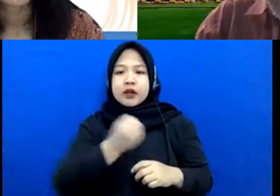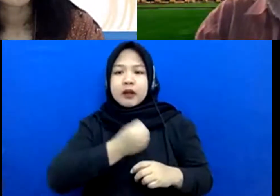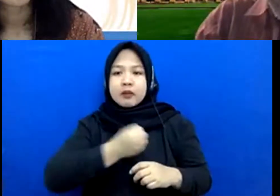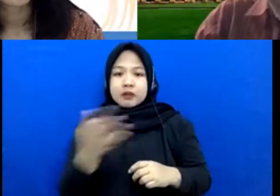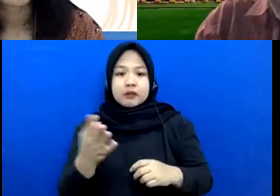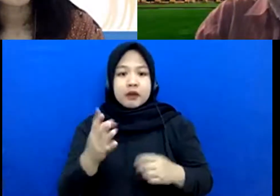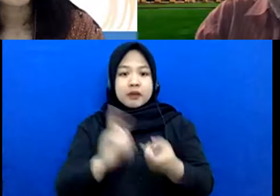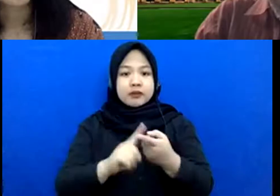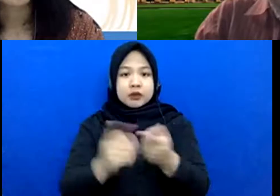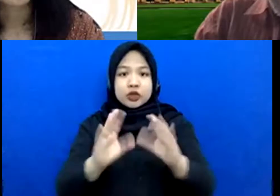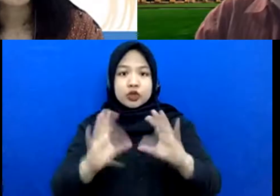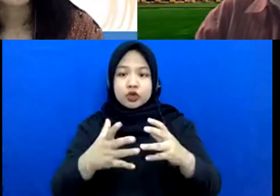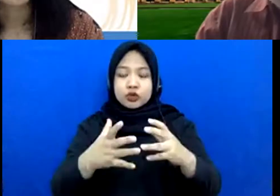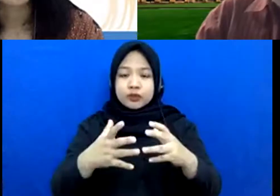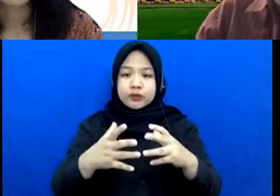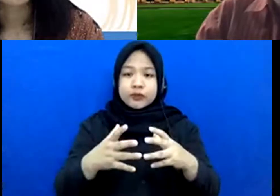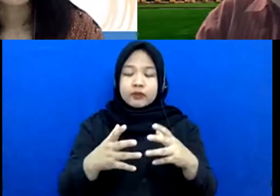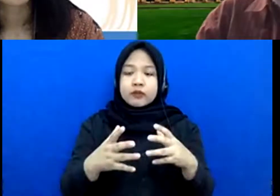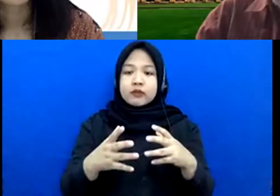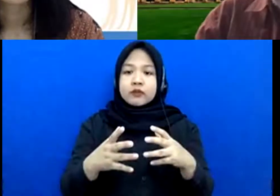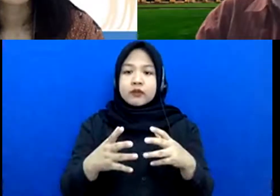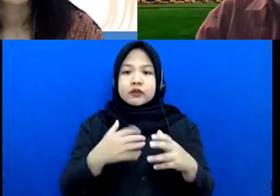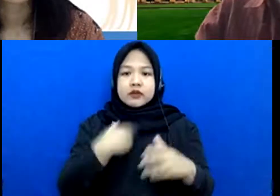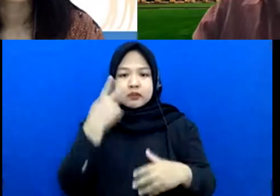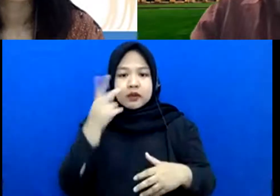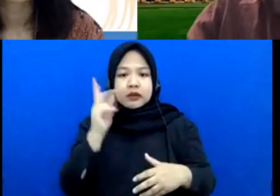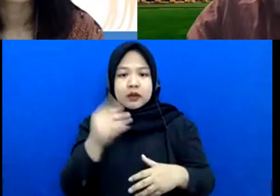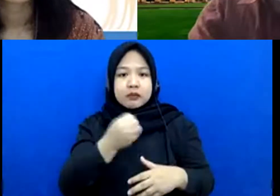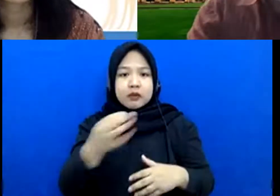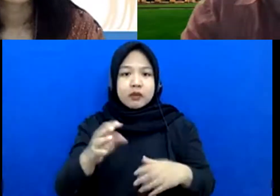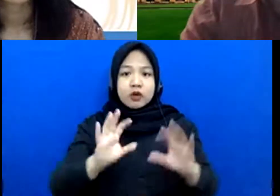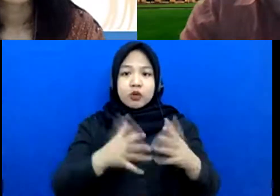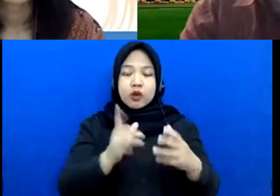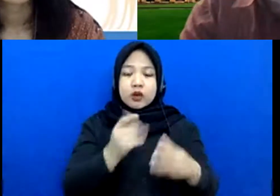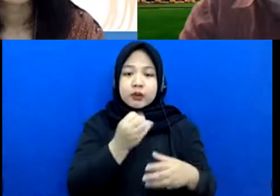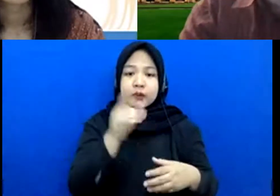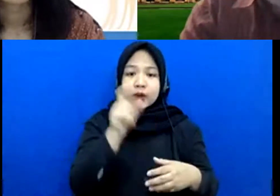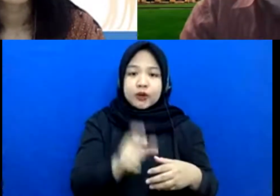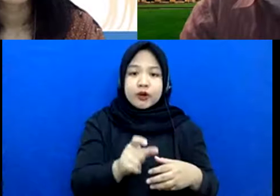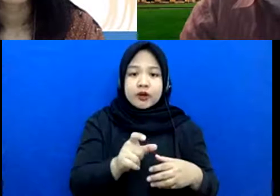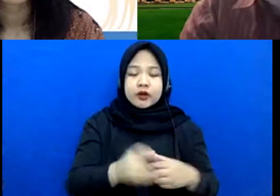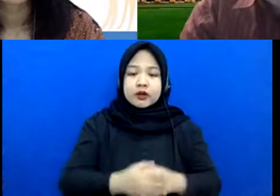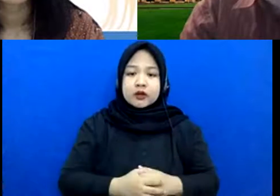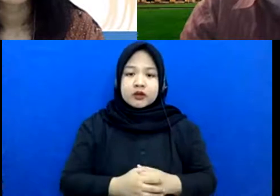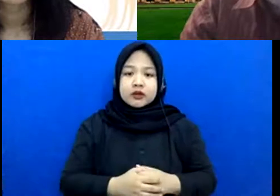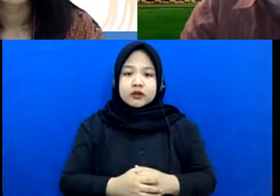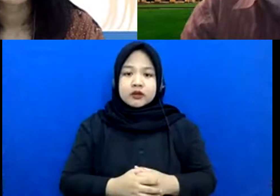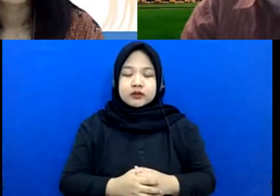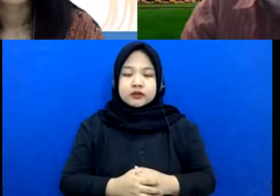group. I can't quite see how many of you are in the group, but there's quite a number of you in the group. And